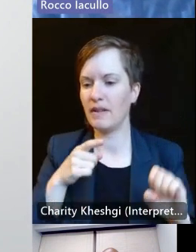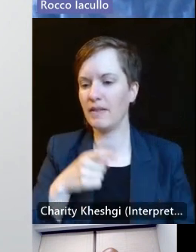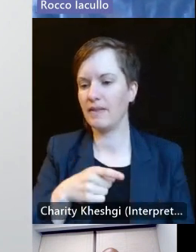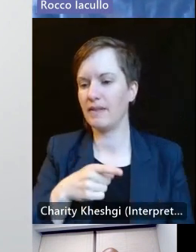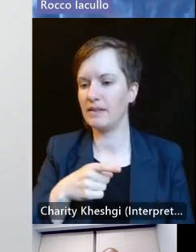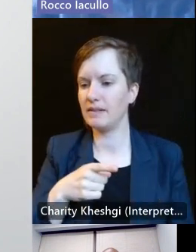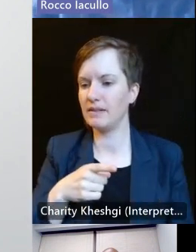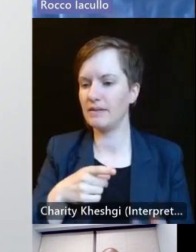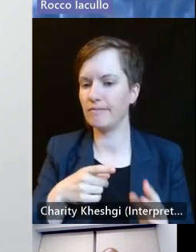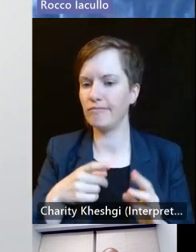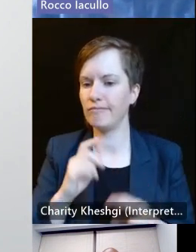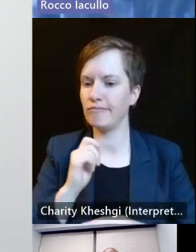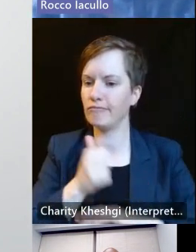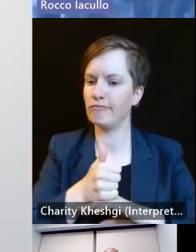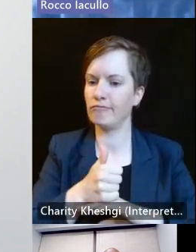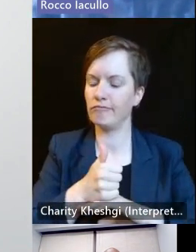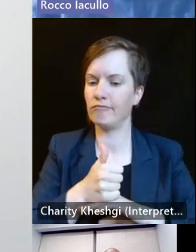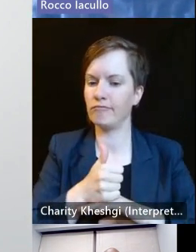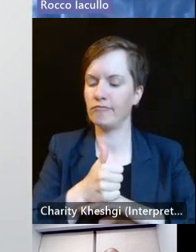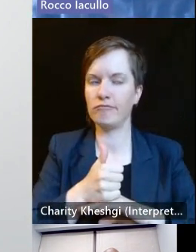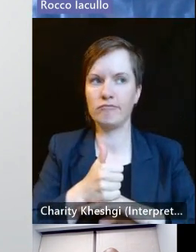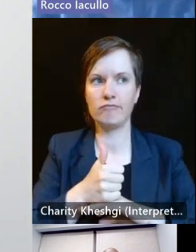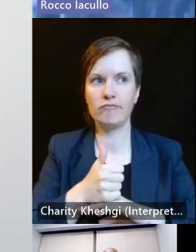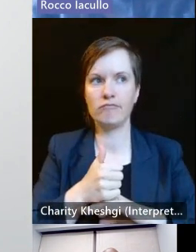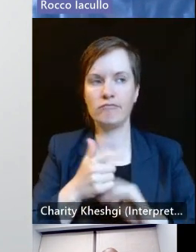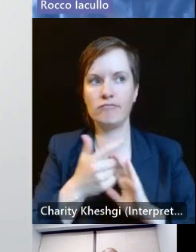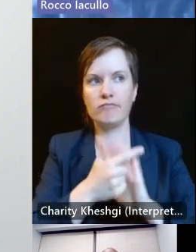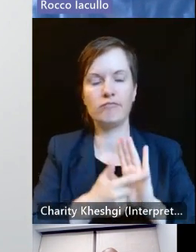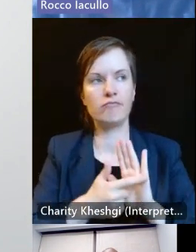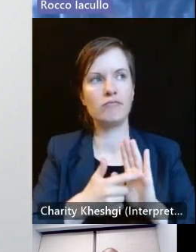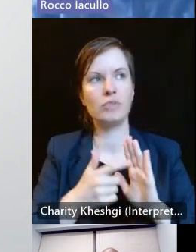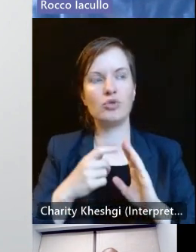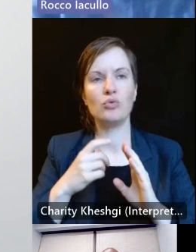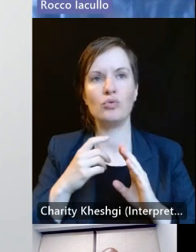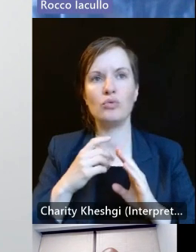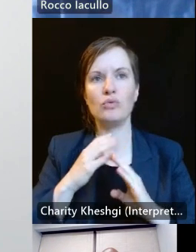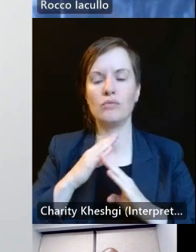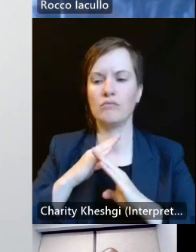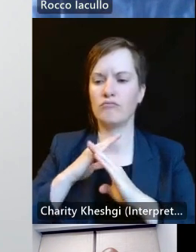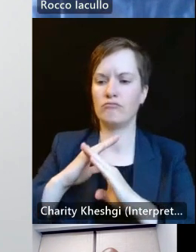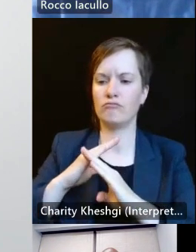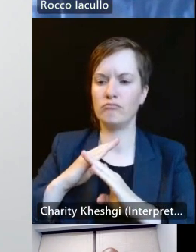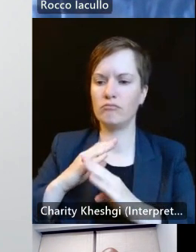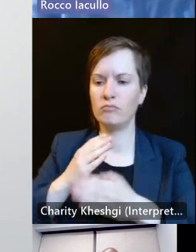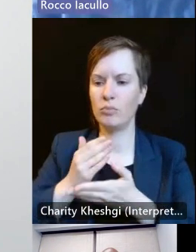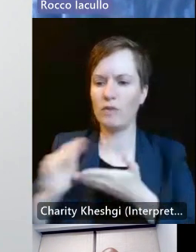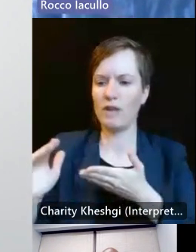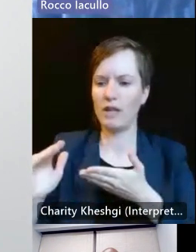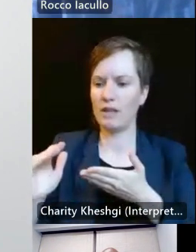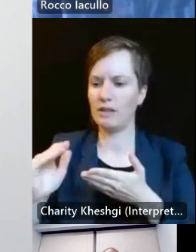apply to prevent or prohibit disability-based discrimination.